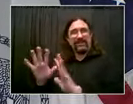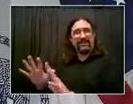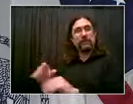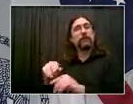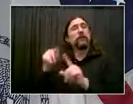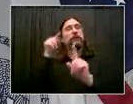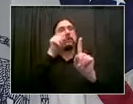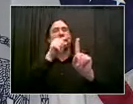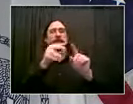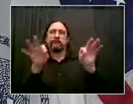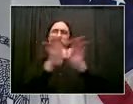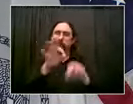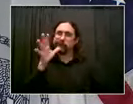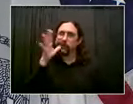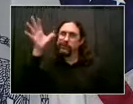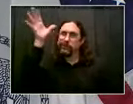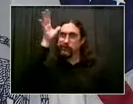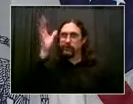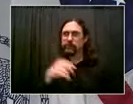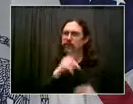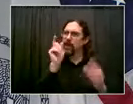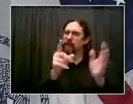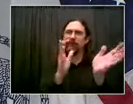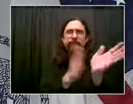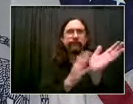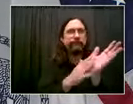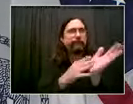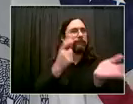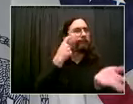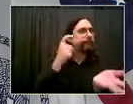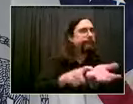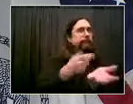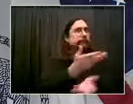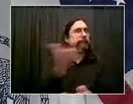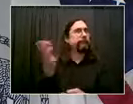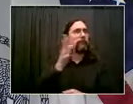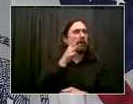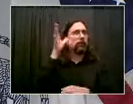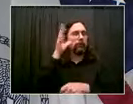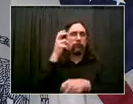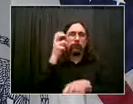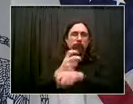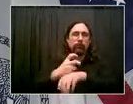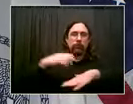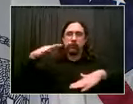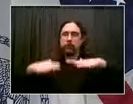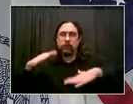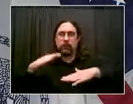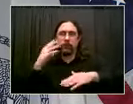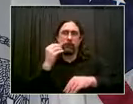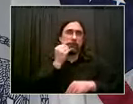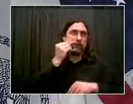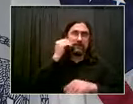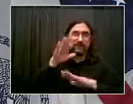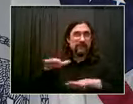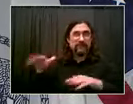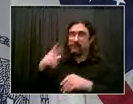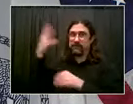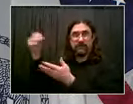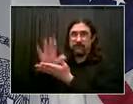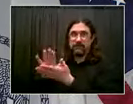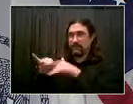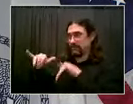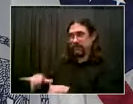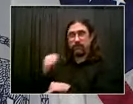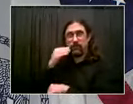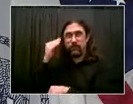break too. And I know one parent who I think definitely can speak for many parents in her district for the fact that they are ready for a